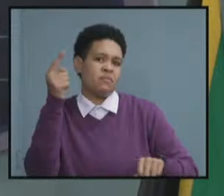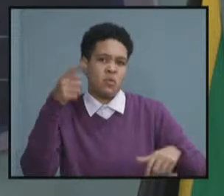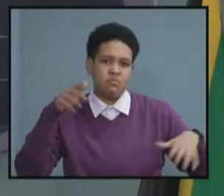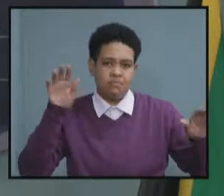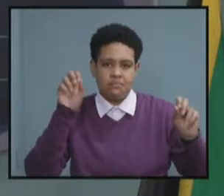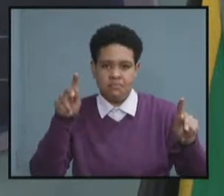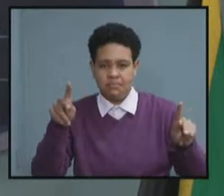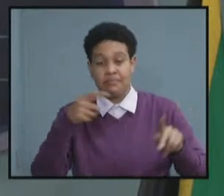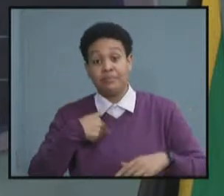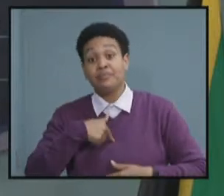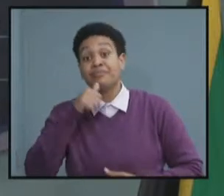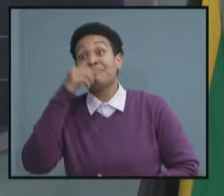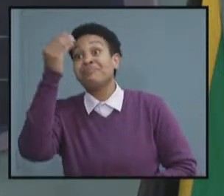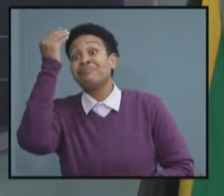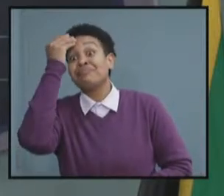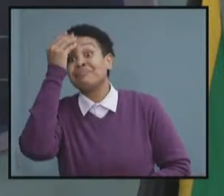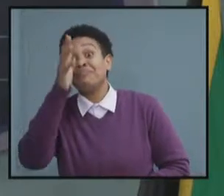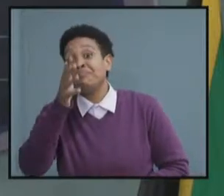We're not saying